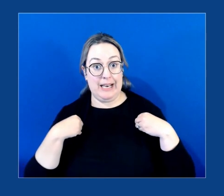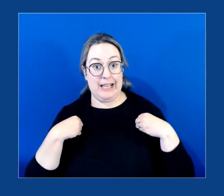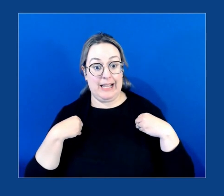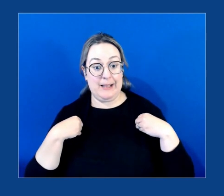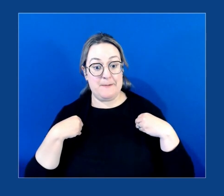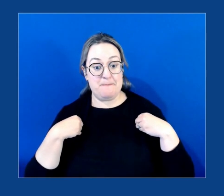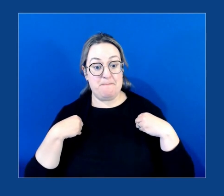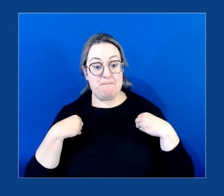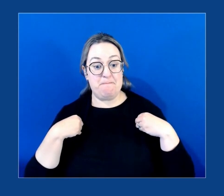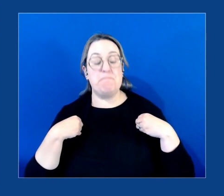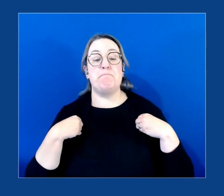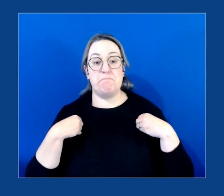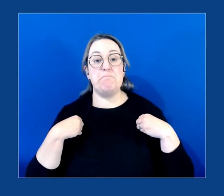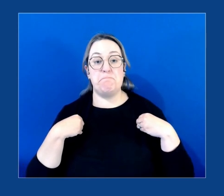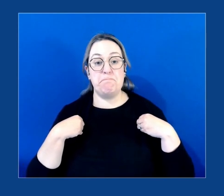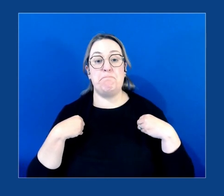Yeah, all based on